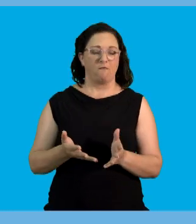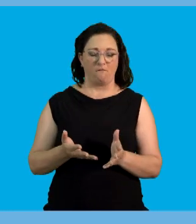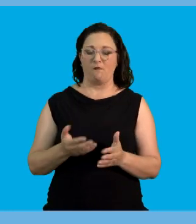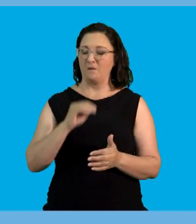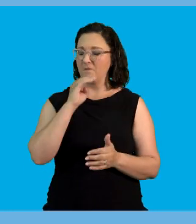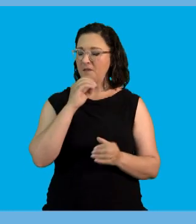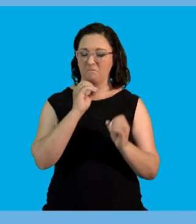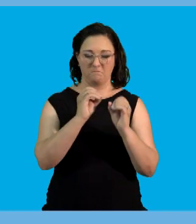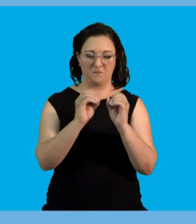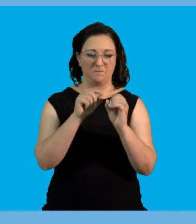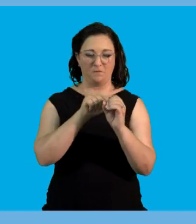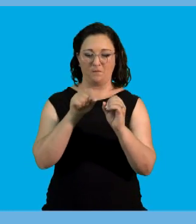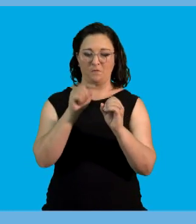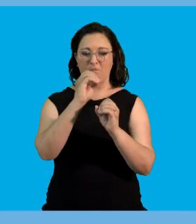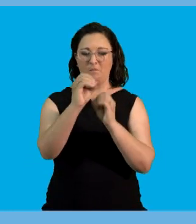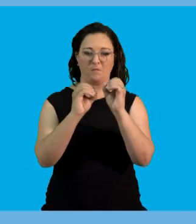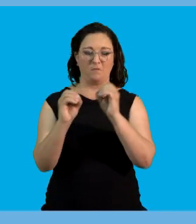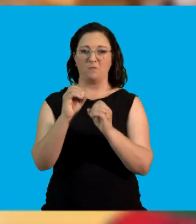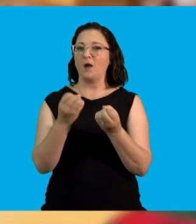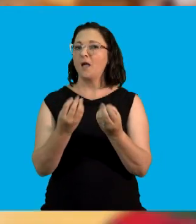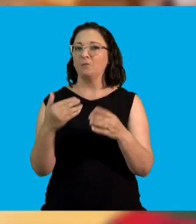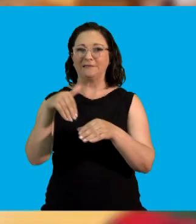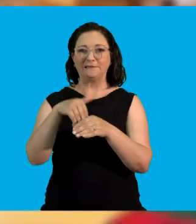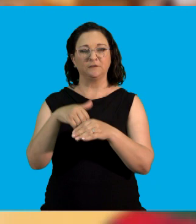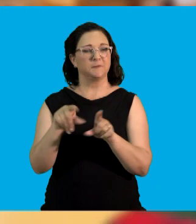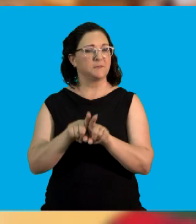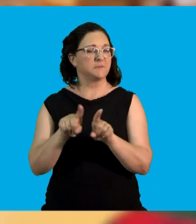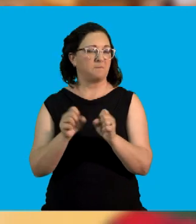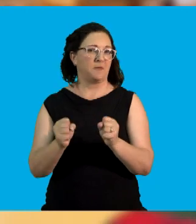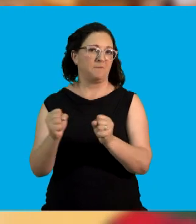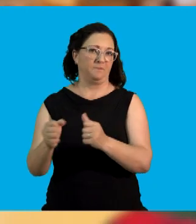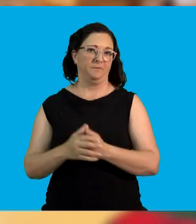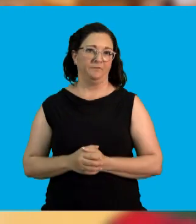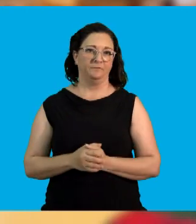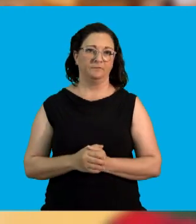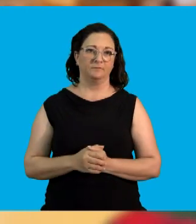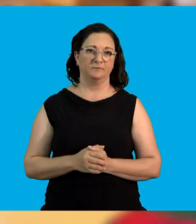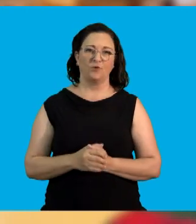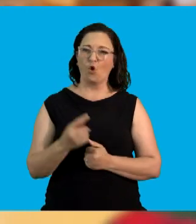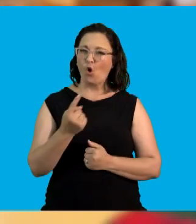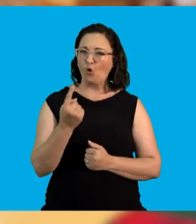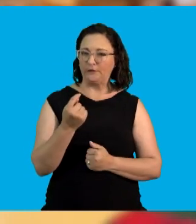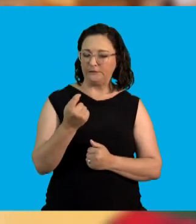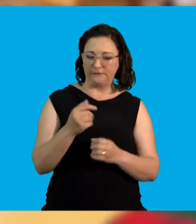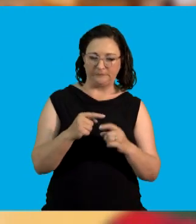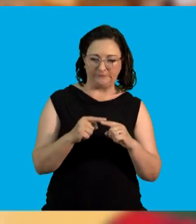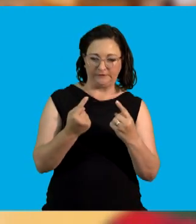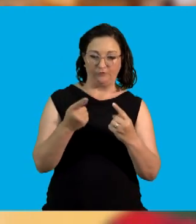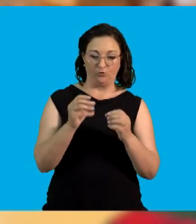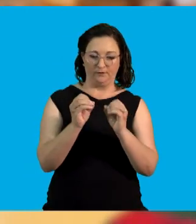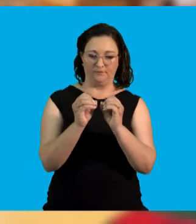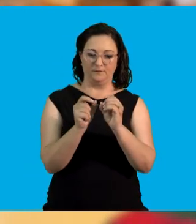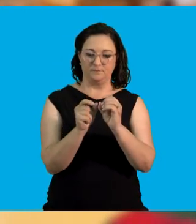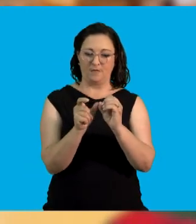I can increase the temperature or decrease the temperature. The mass of that particular ball will remain the same. Just the difference between those two